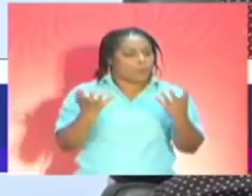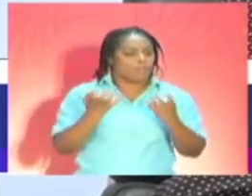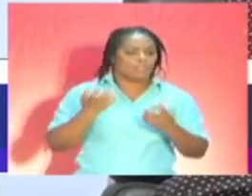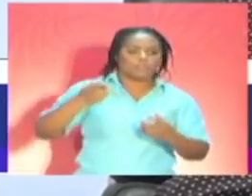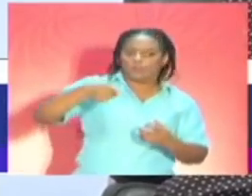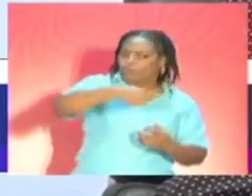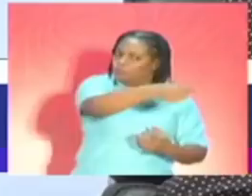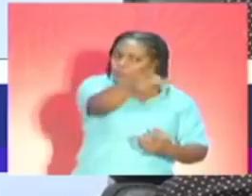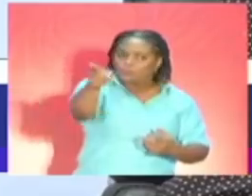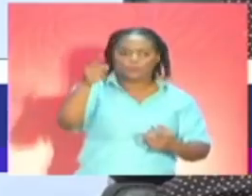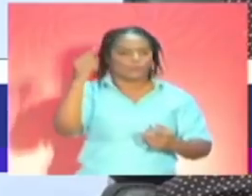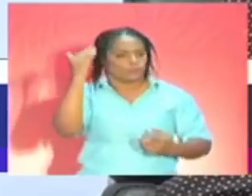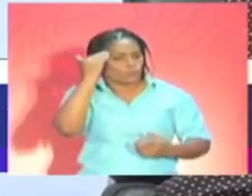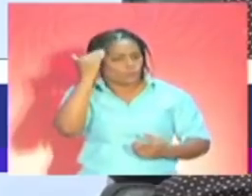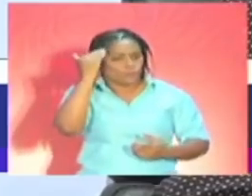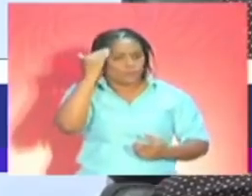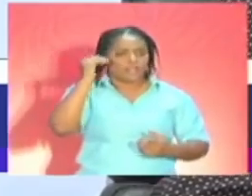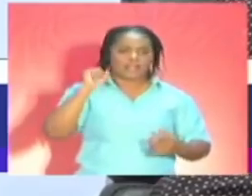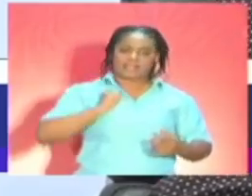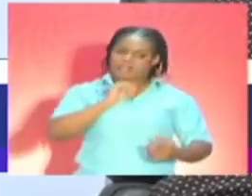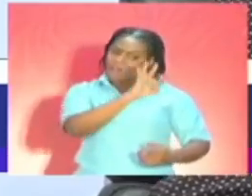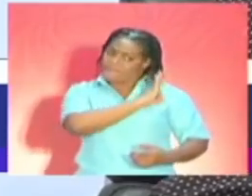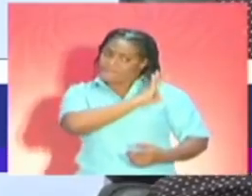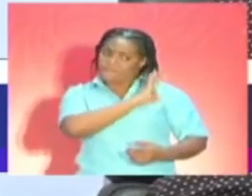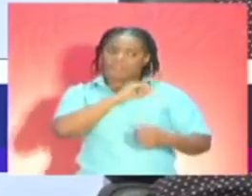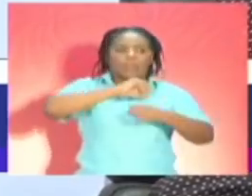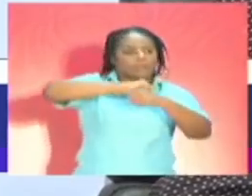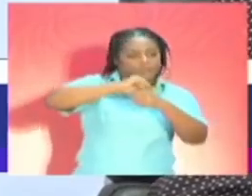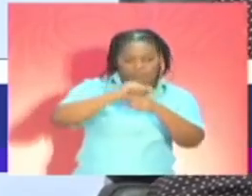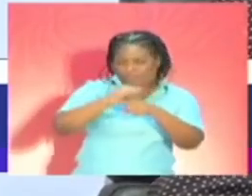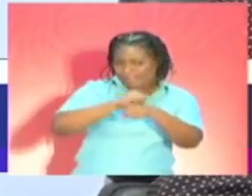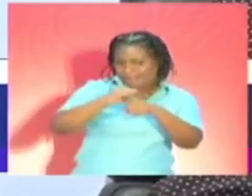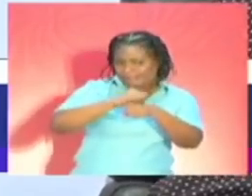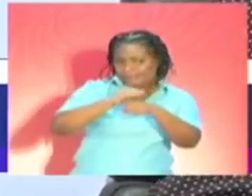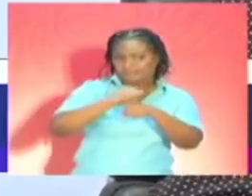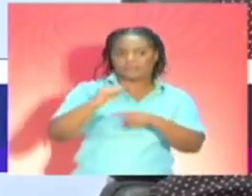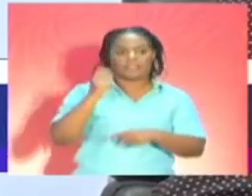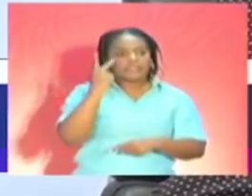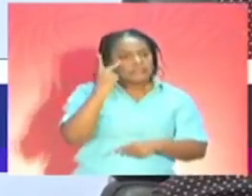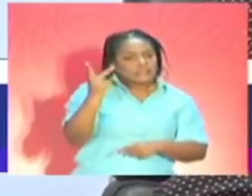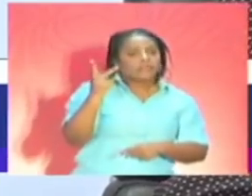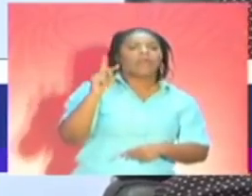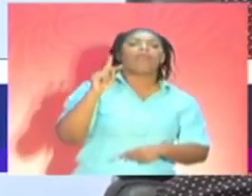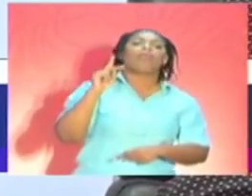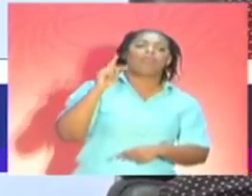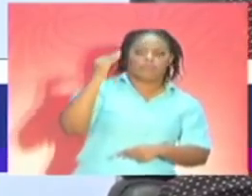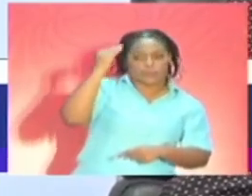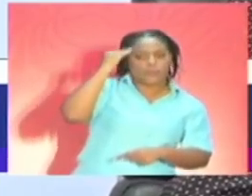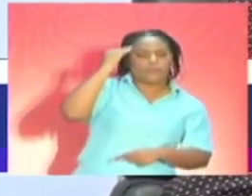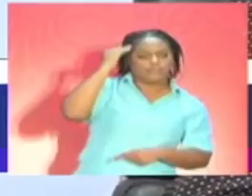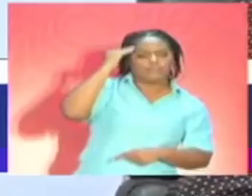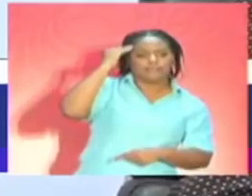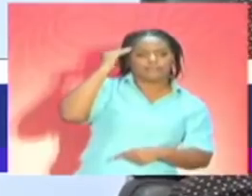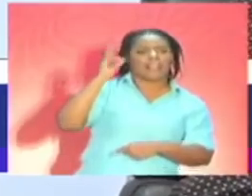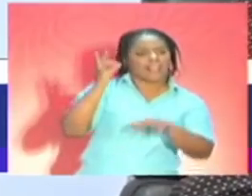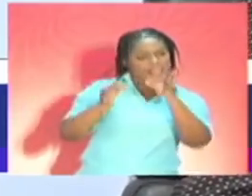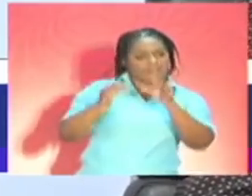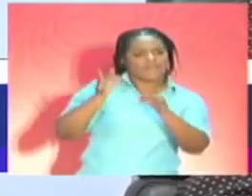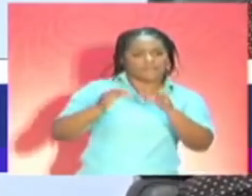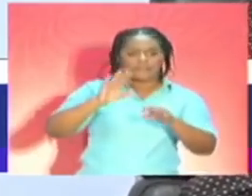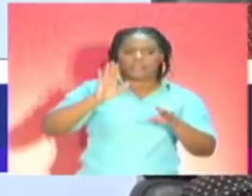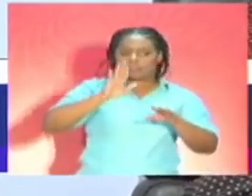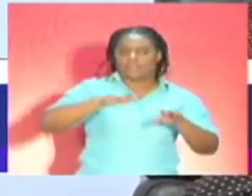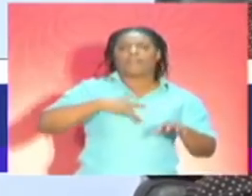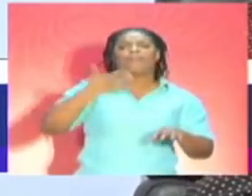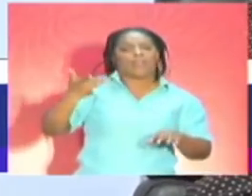staff are trained to recognize these symptoms when people experience them, and to distinguish the difference between